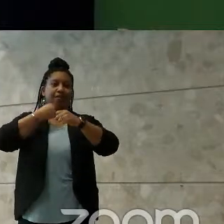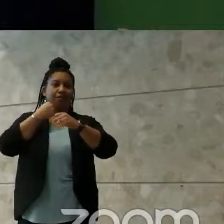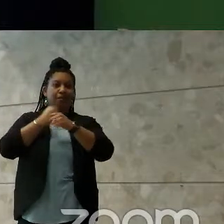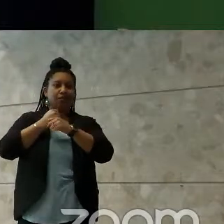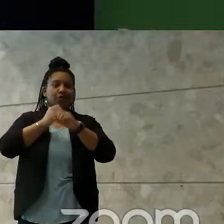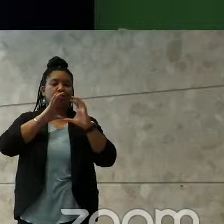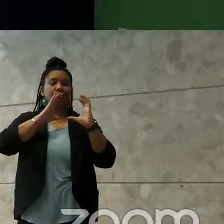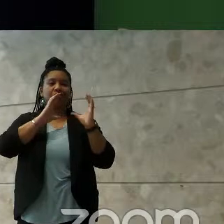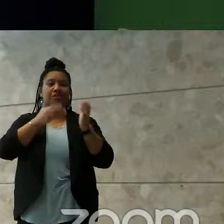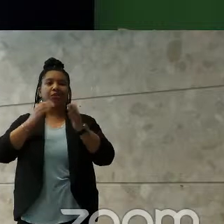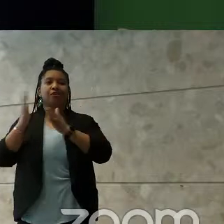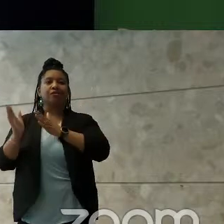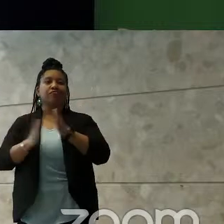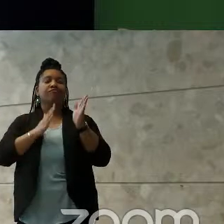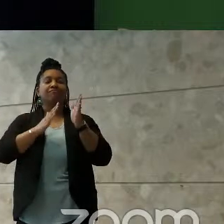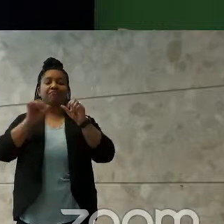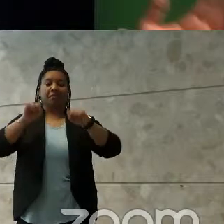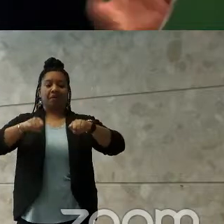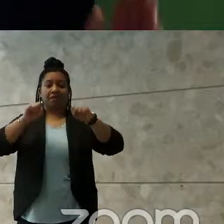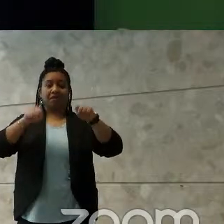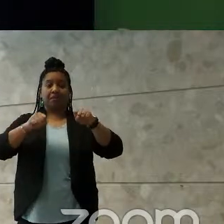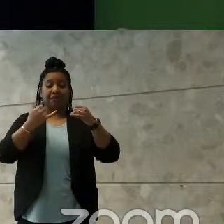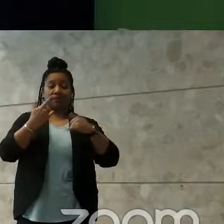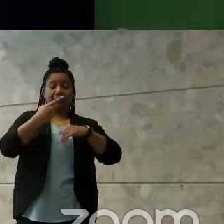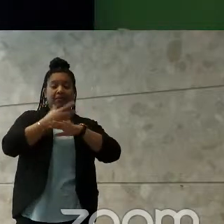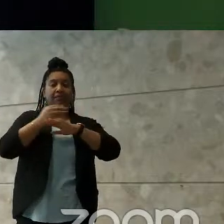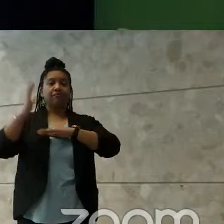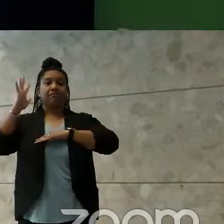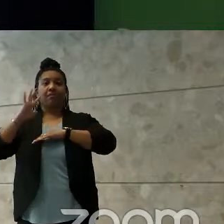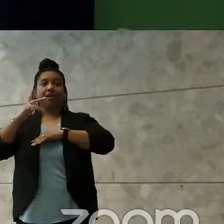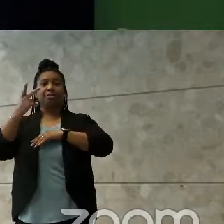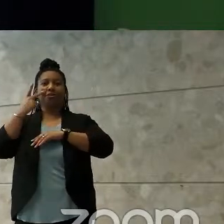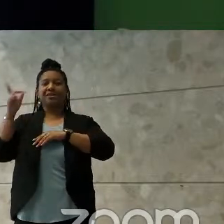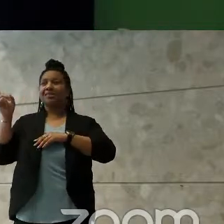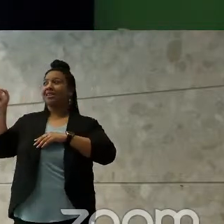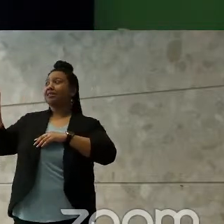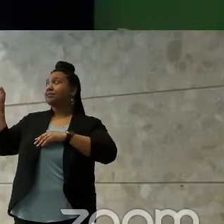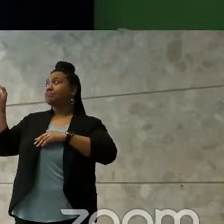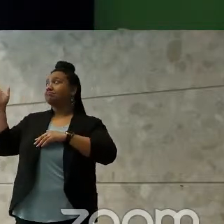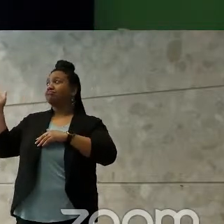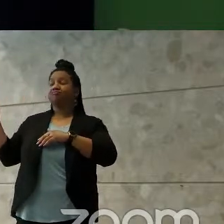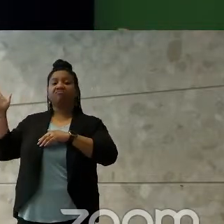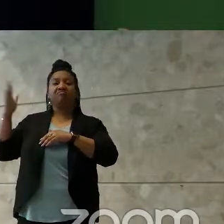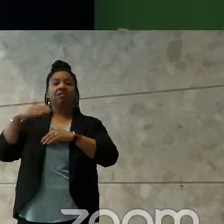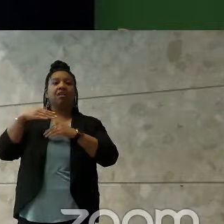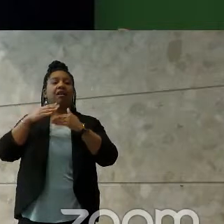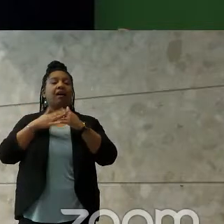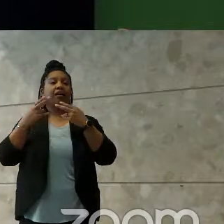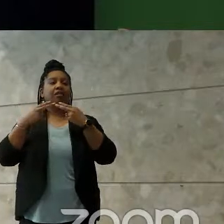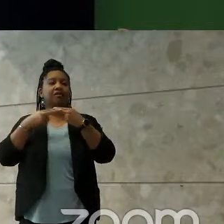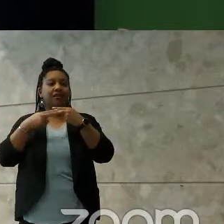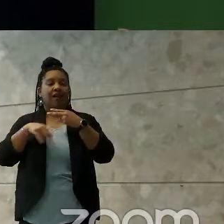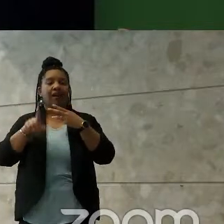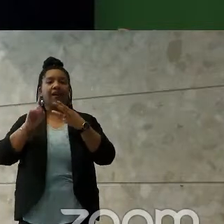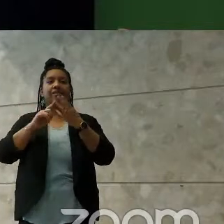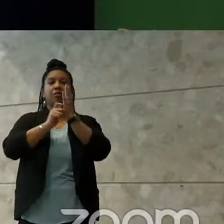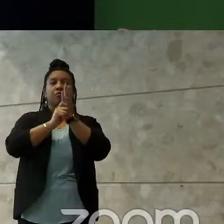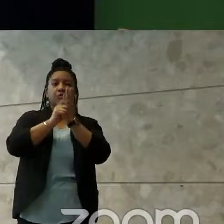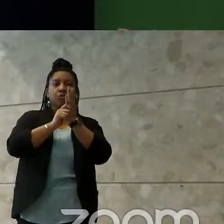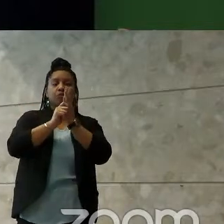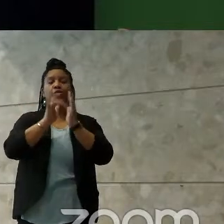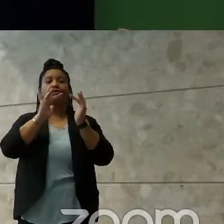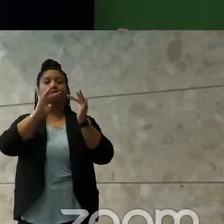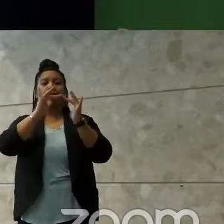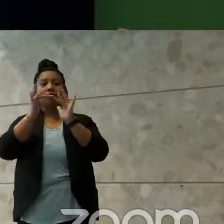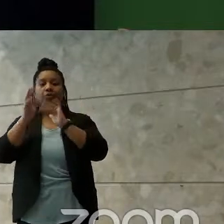series possible. As you can see on the slides and in the brochures or on our website,